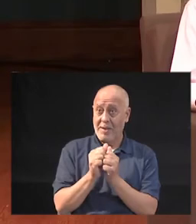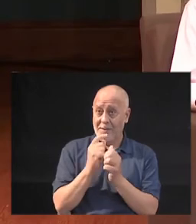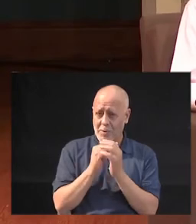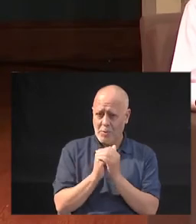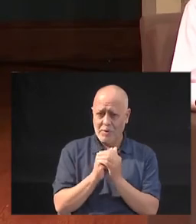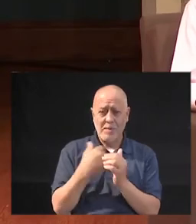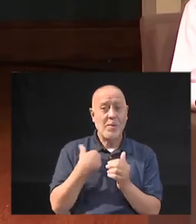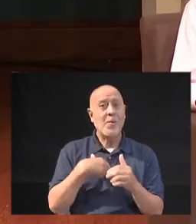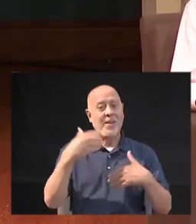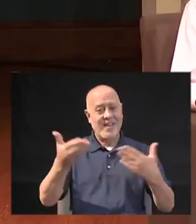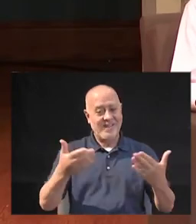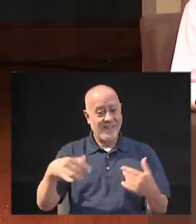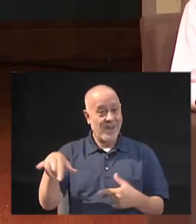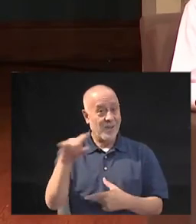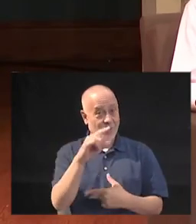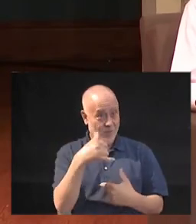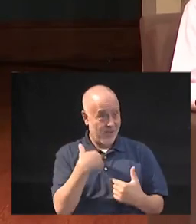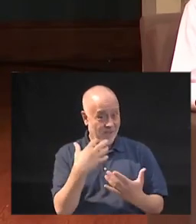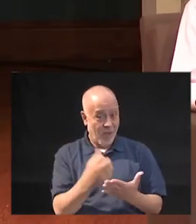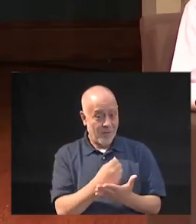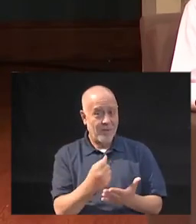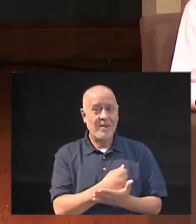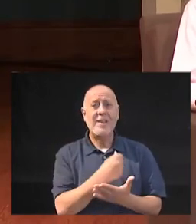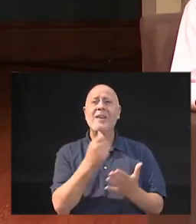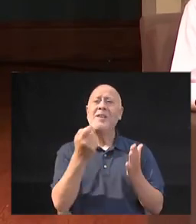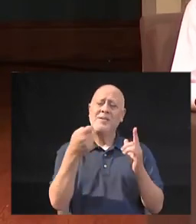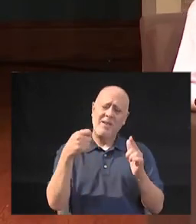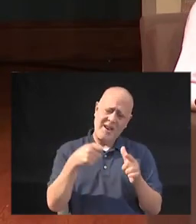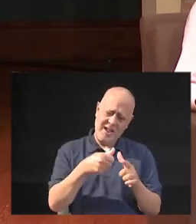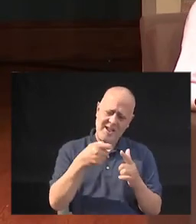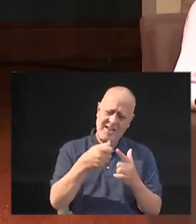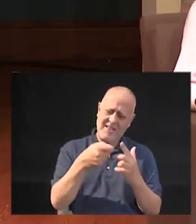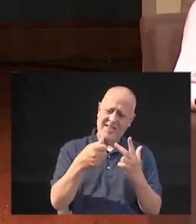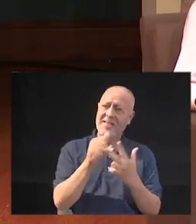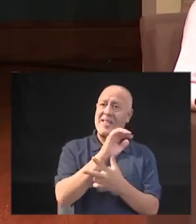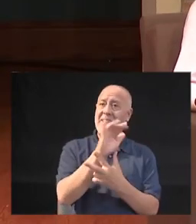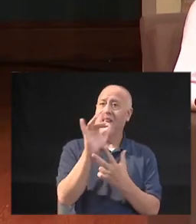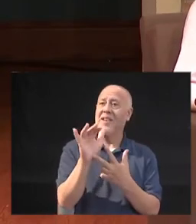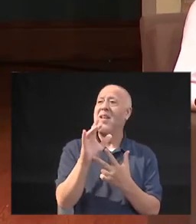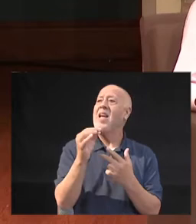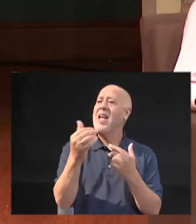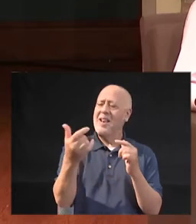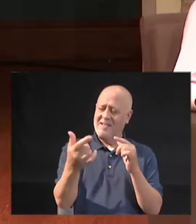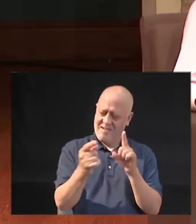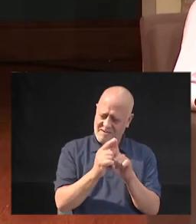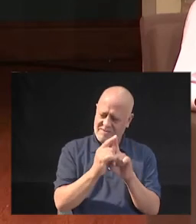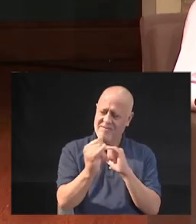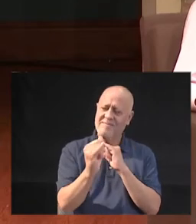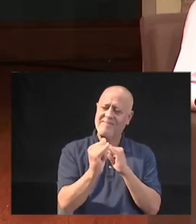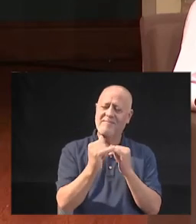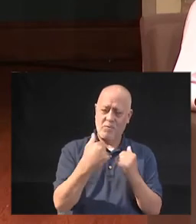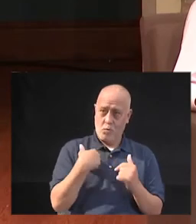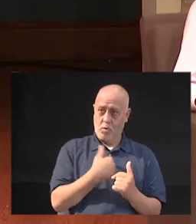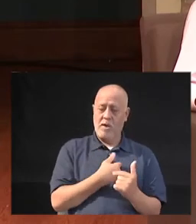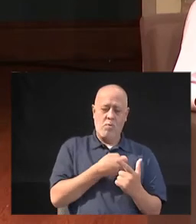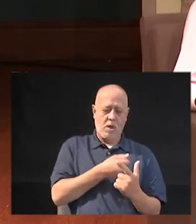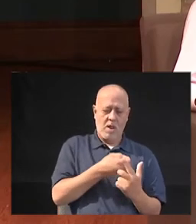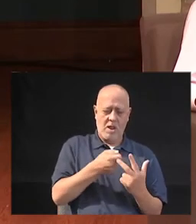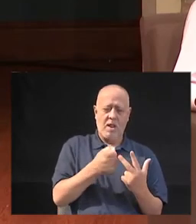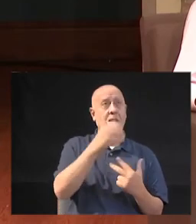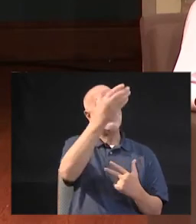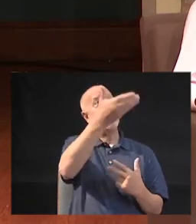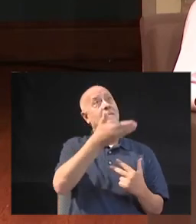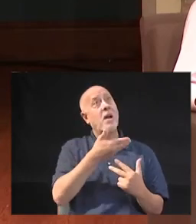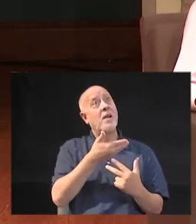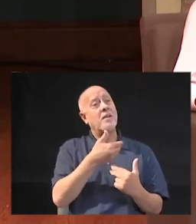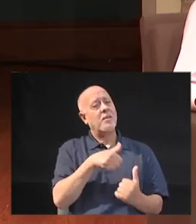we invite you, if you have the opportunity to light a candle, to join us as we light these candles to invite the presence of